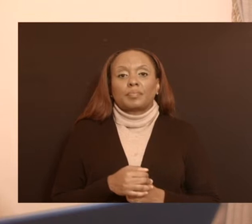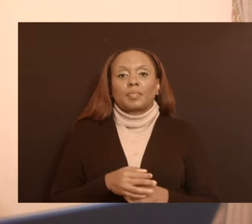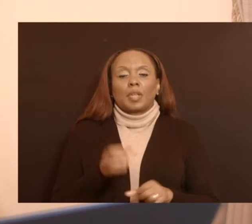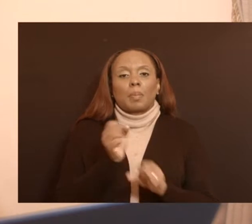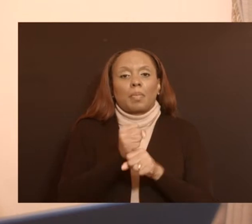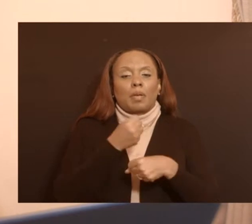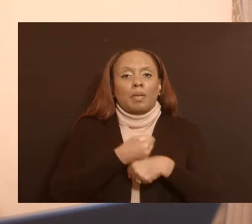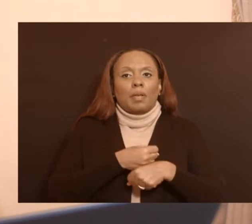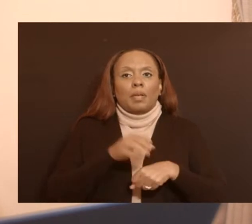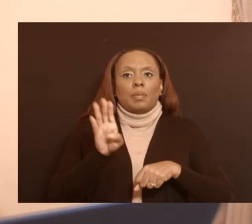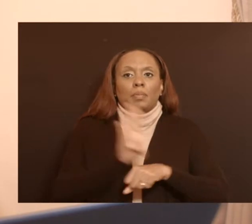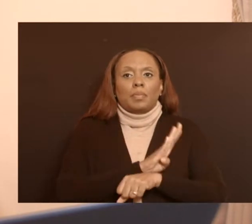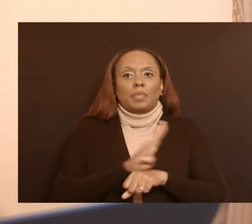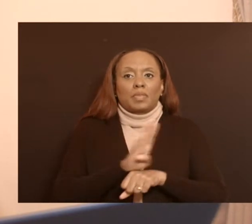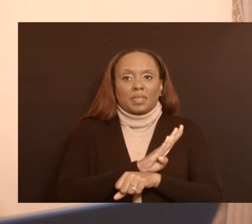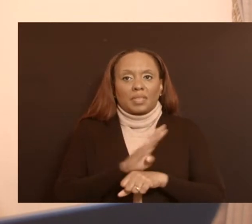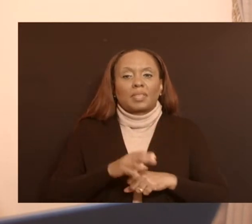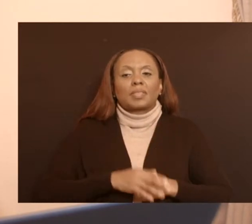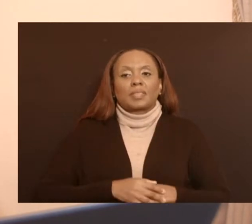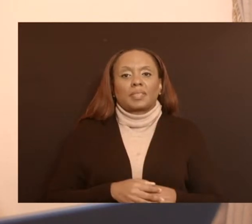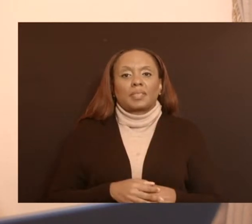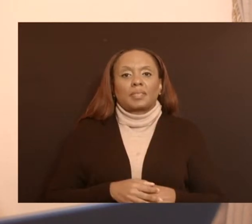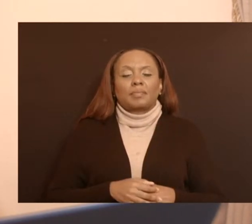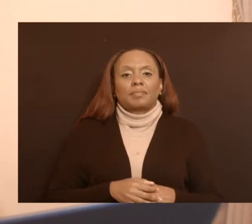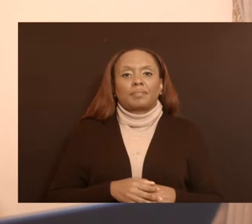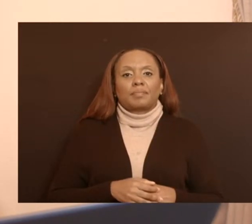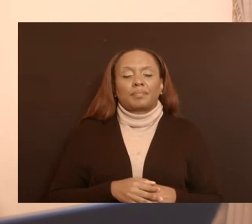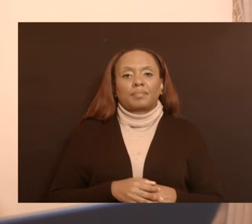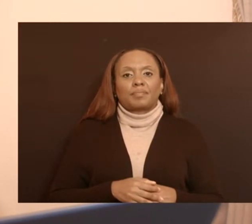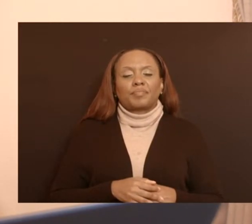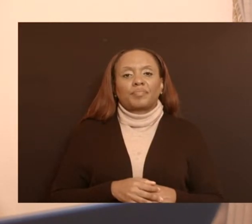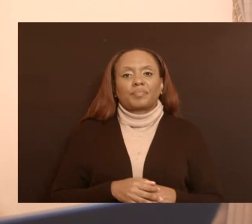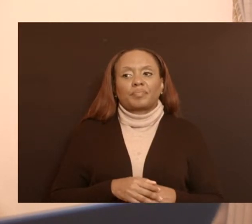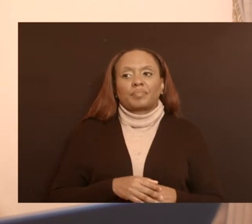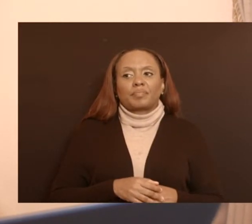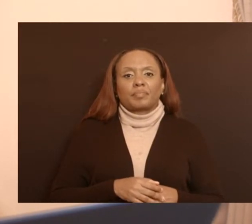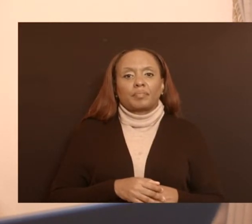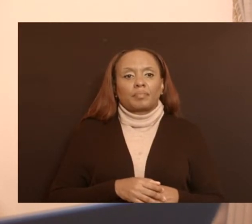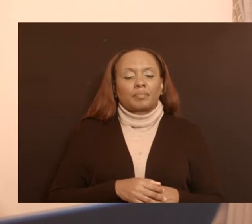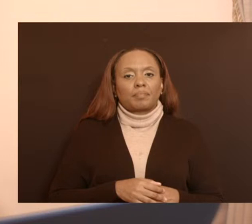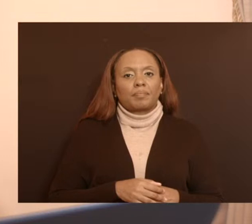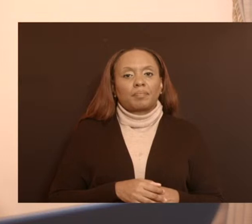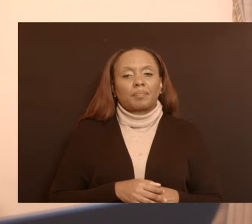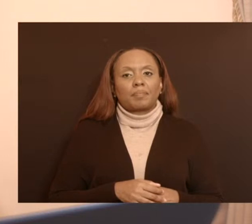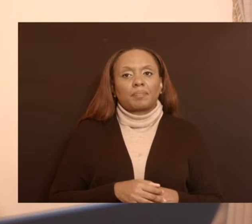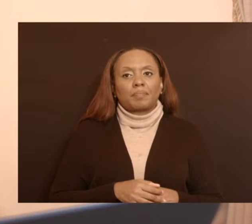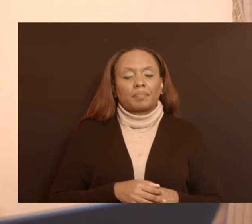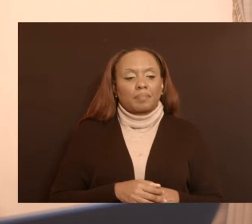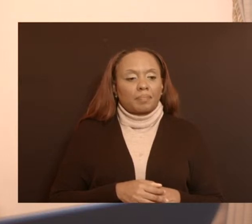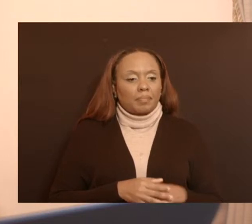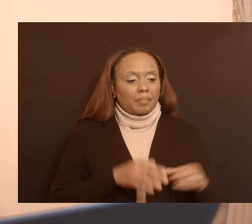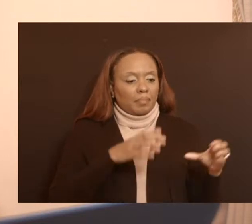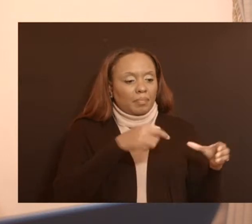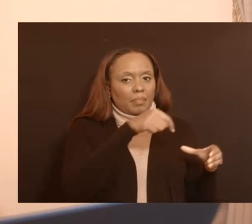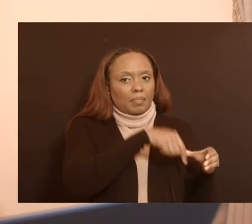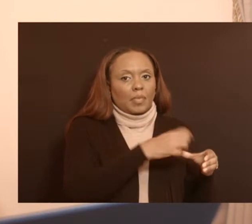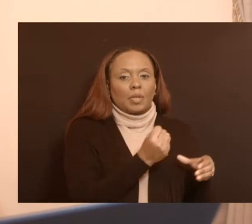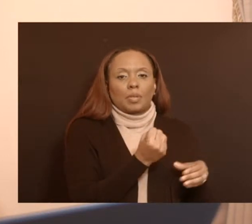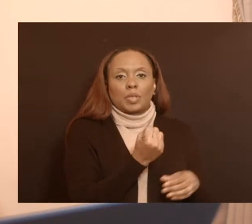establishment, I believe it's been called, yes. We have there 12